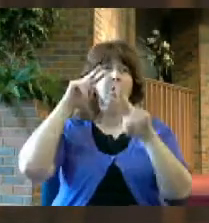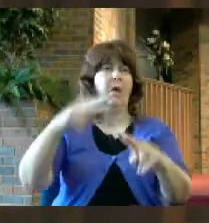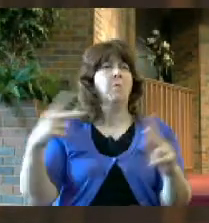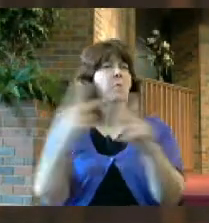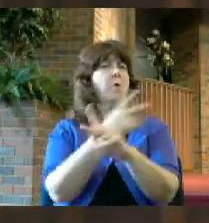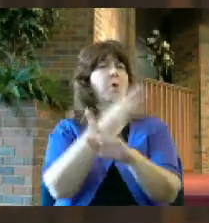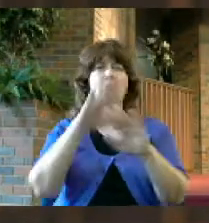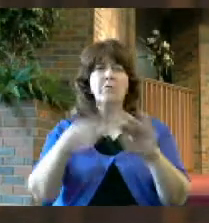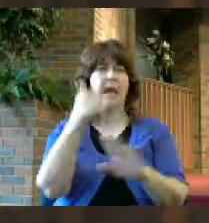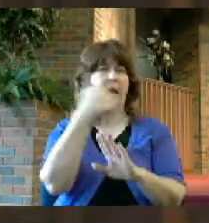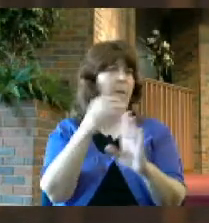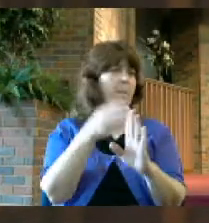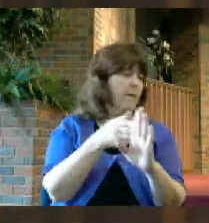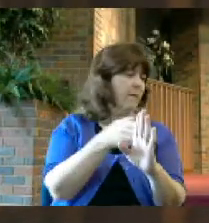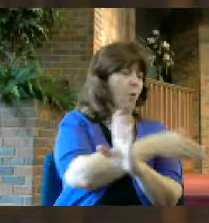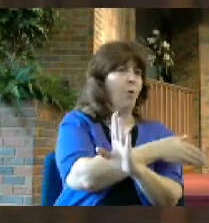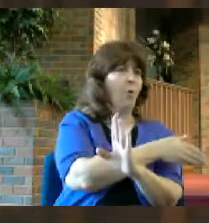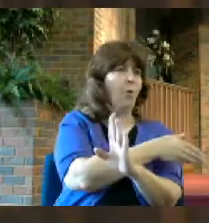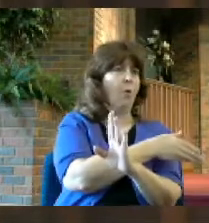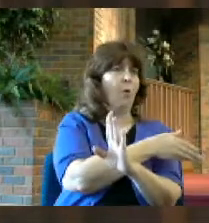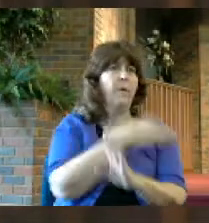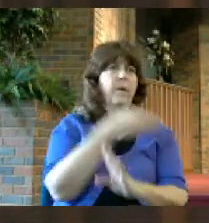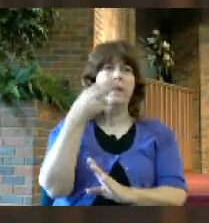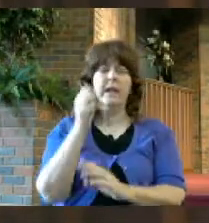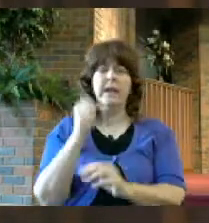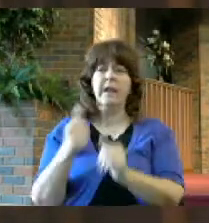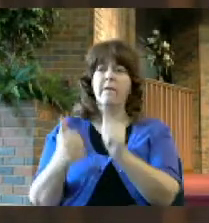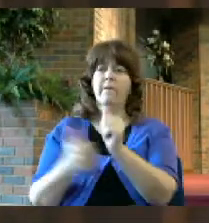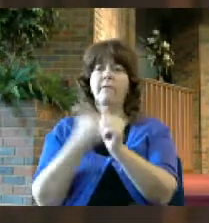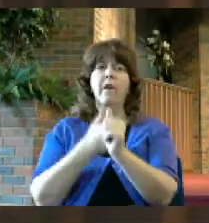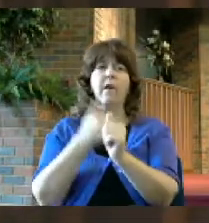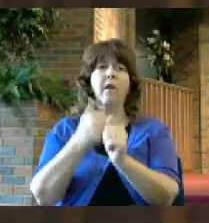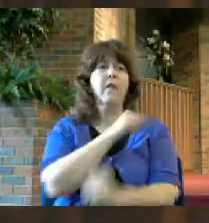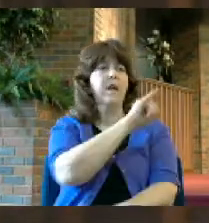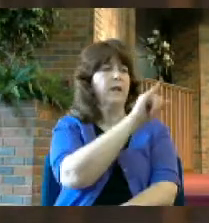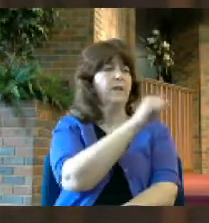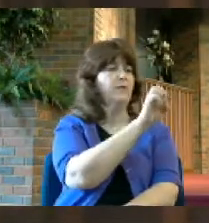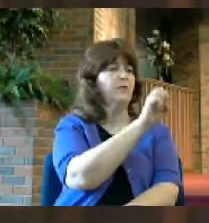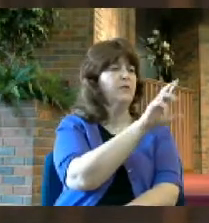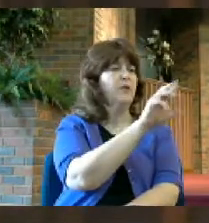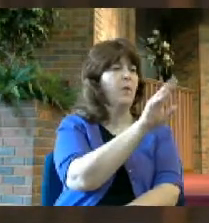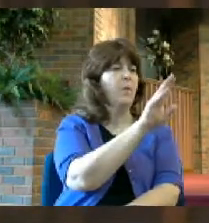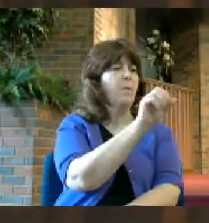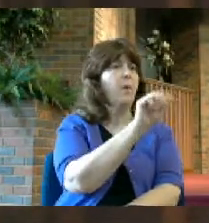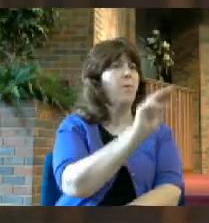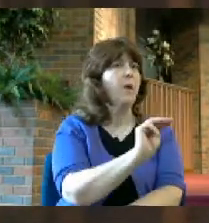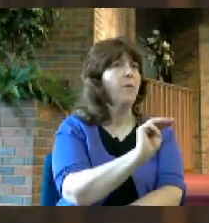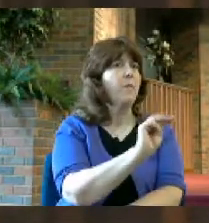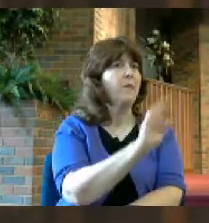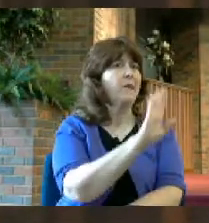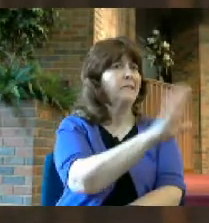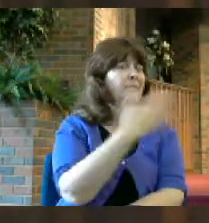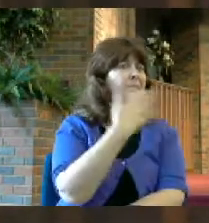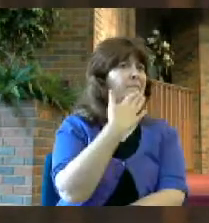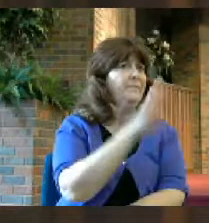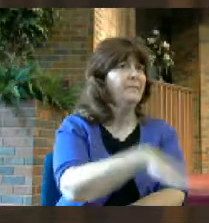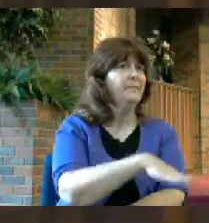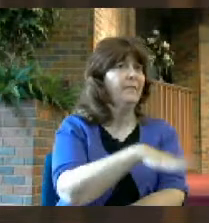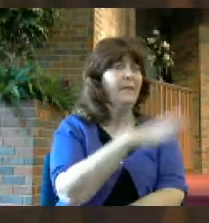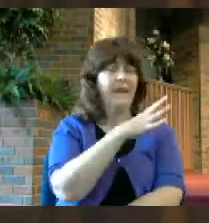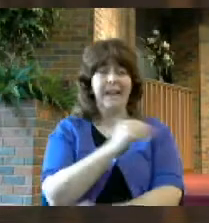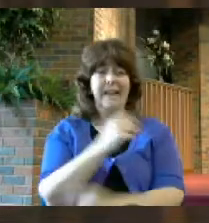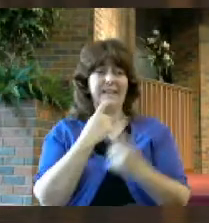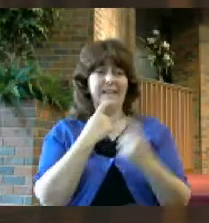he walked in all the ways of Jeroboam the son of Nebat, and in his sin by which he had made Israel sin, provoking the Lord